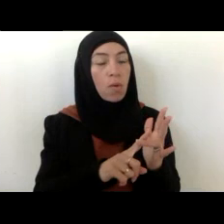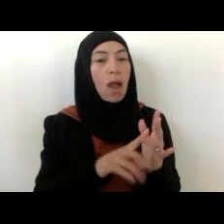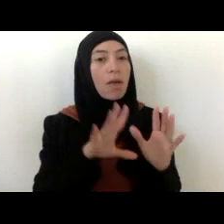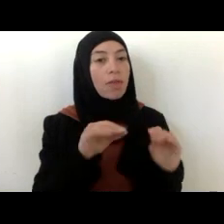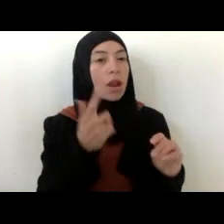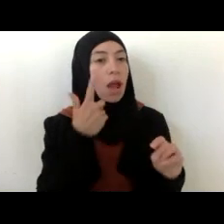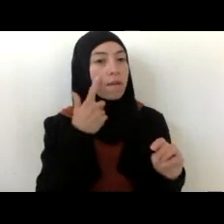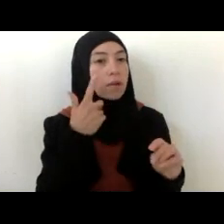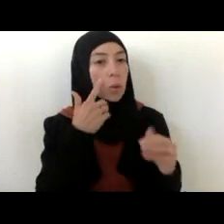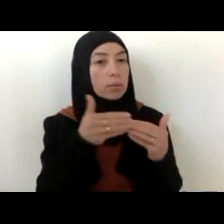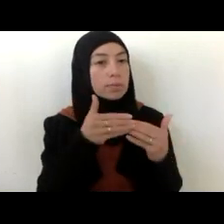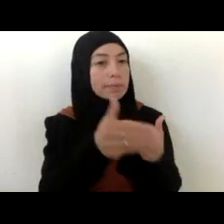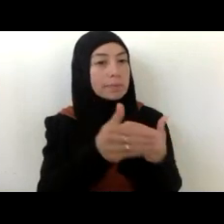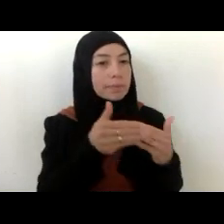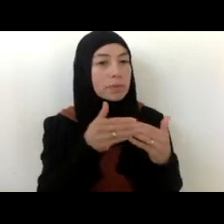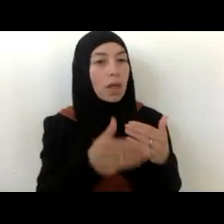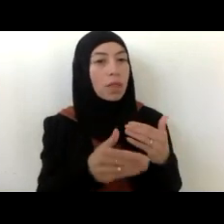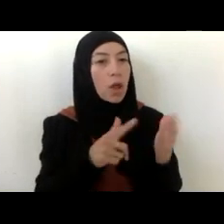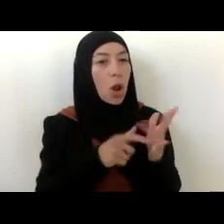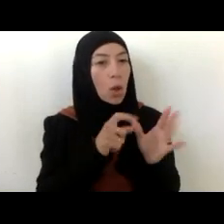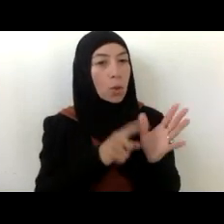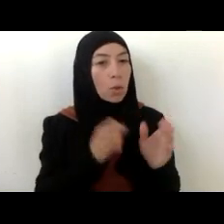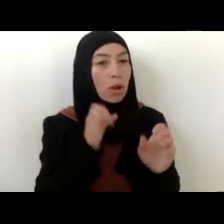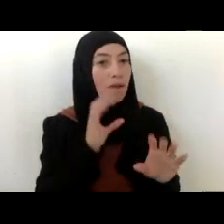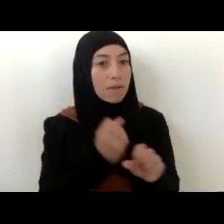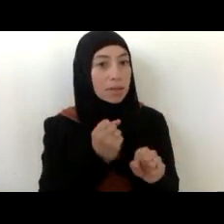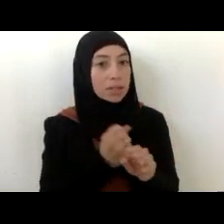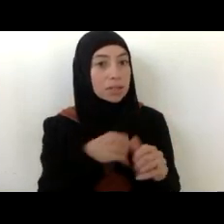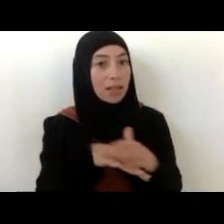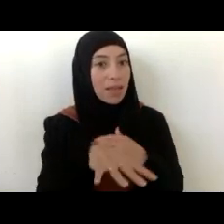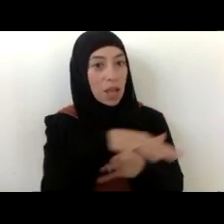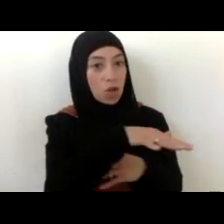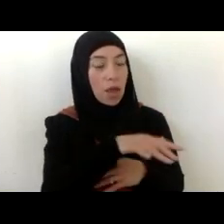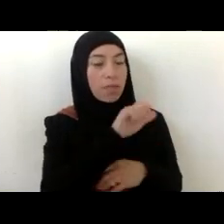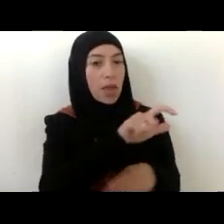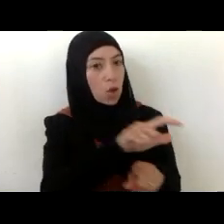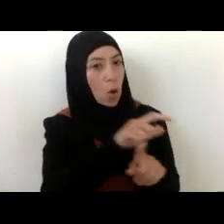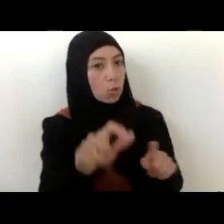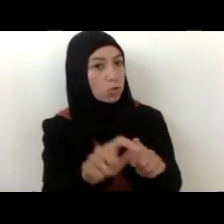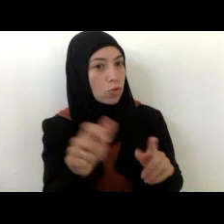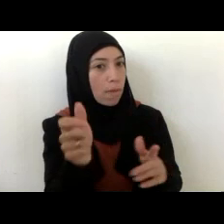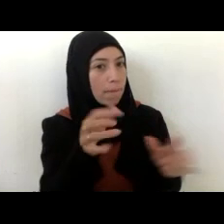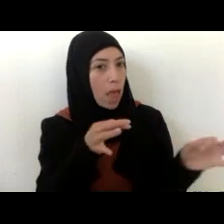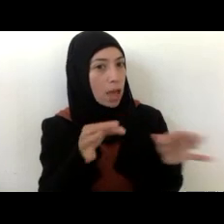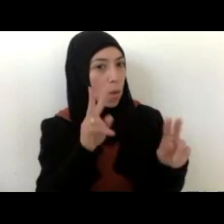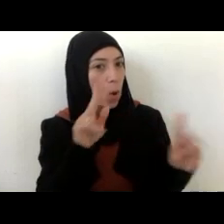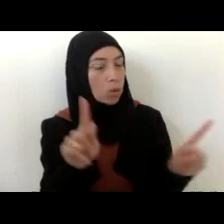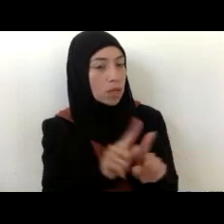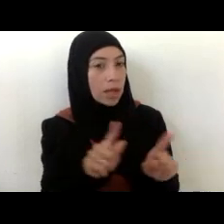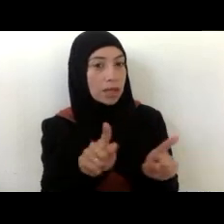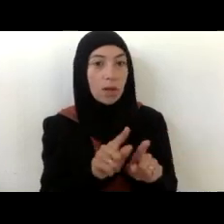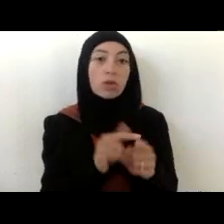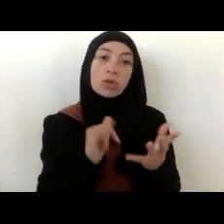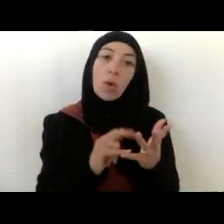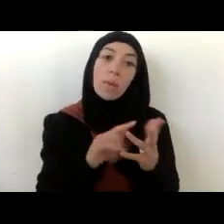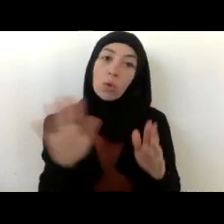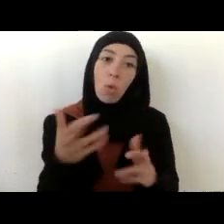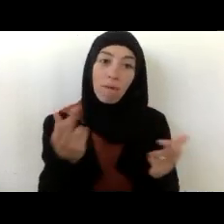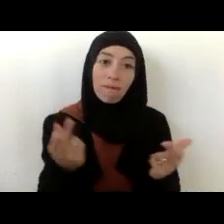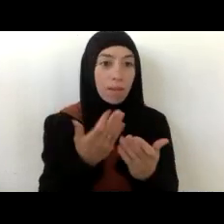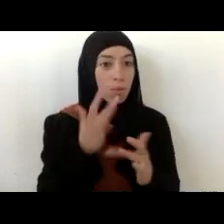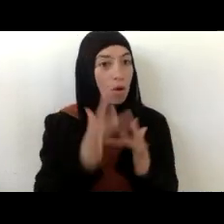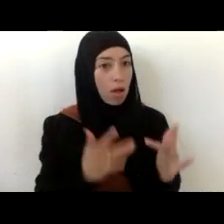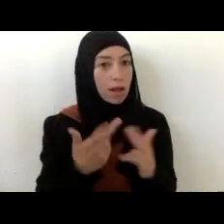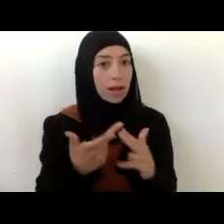the local governments in those areas and what their cultural planning looks like too. That's all available online if